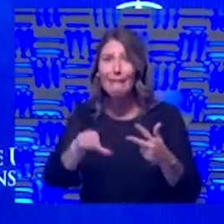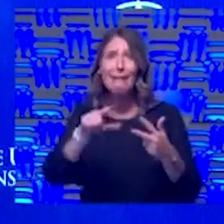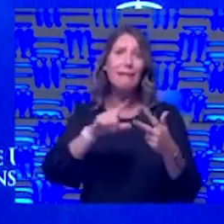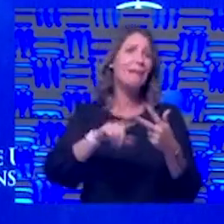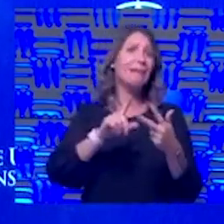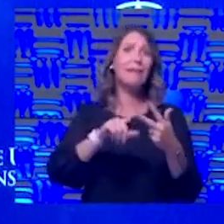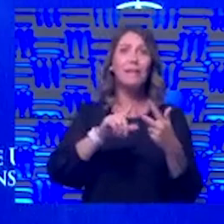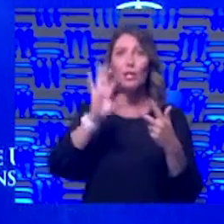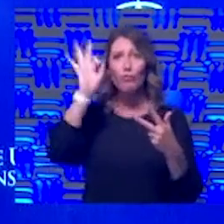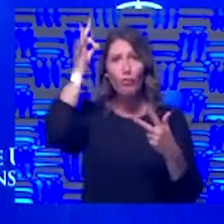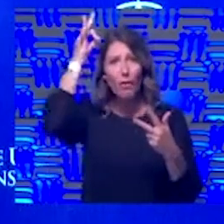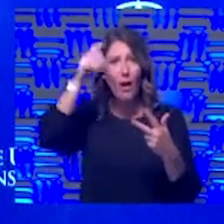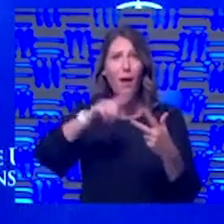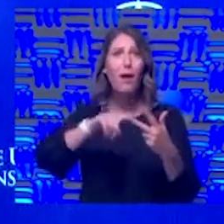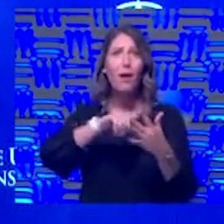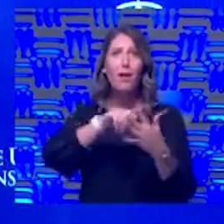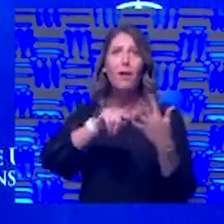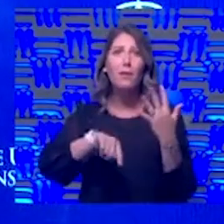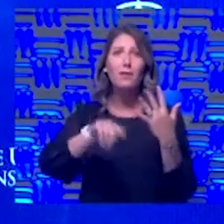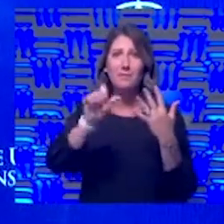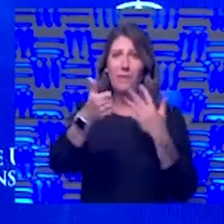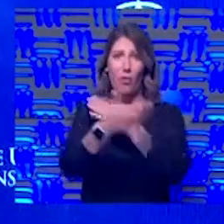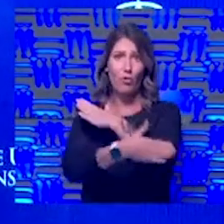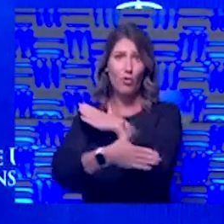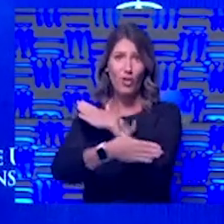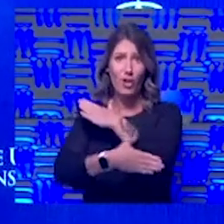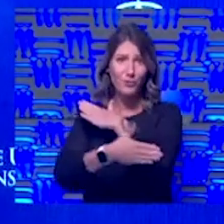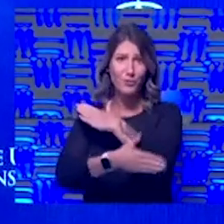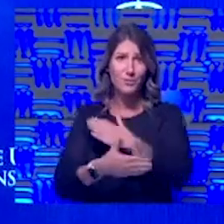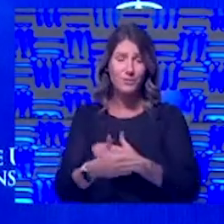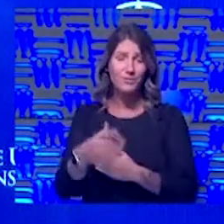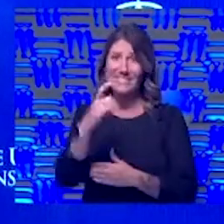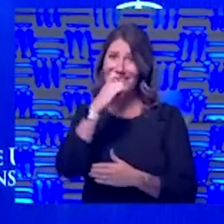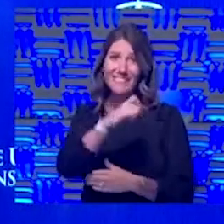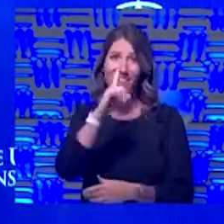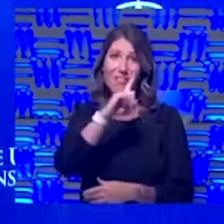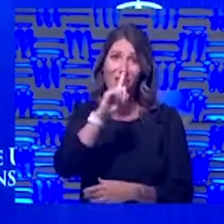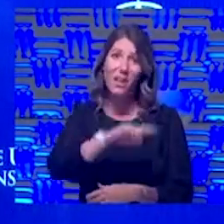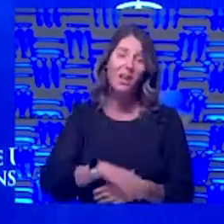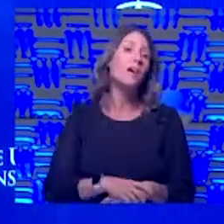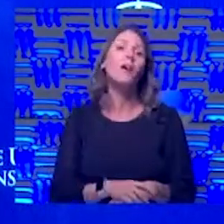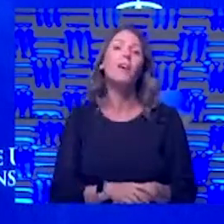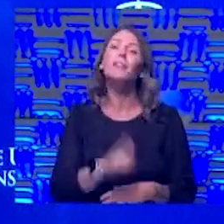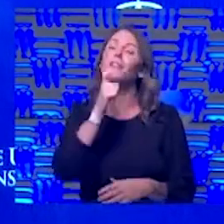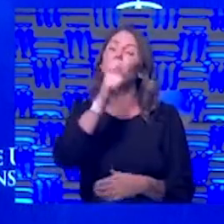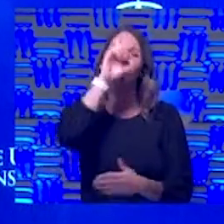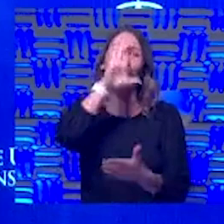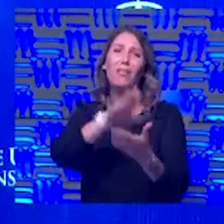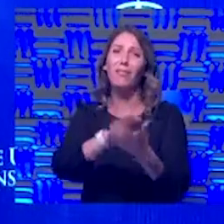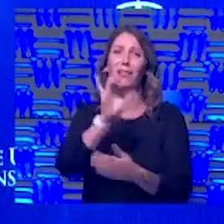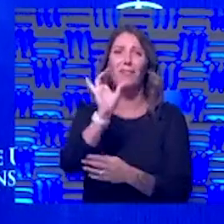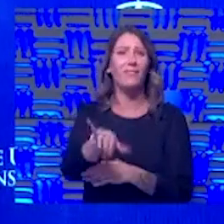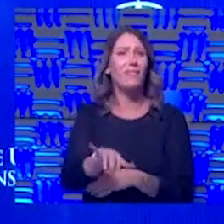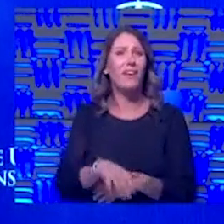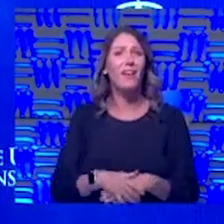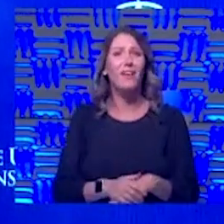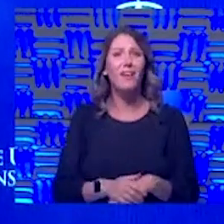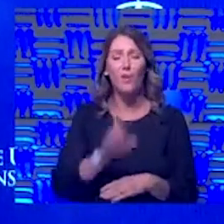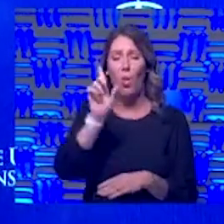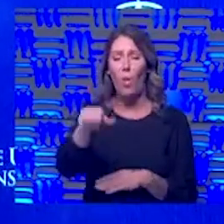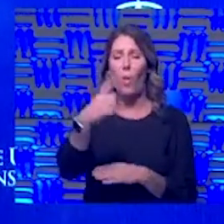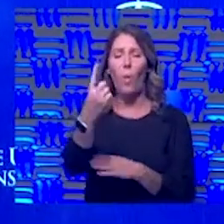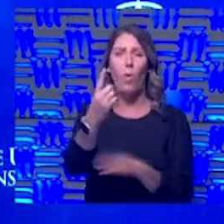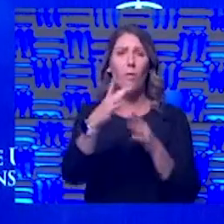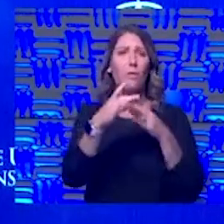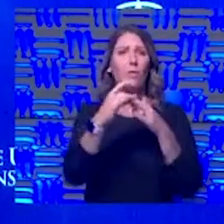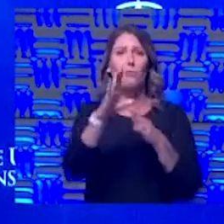Latin American countries would also tell you it is absolutely not a hoax. So don't believe that. That will only lead to